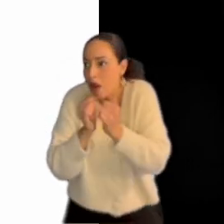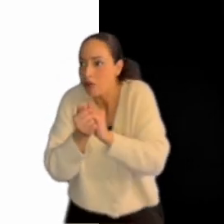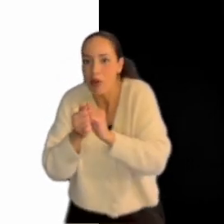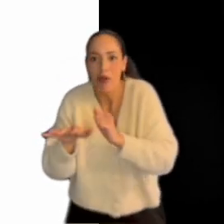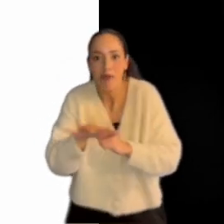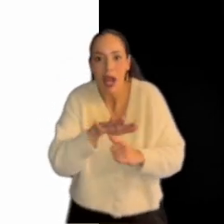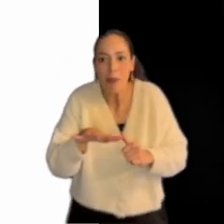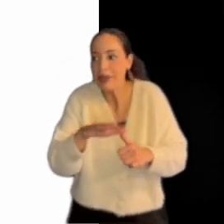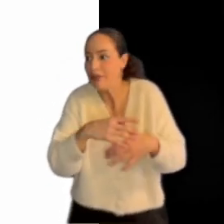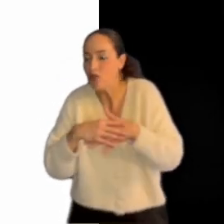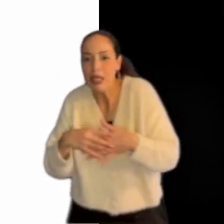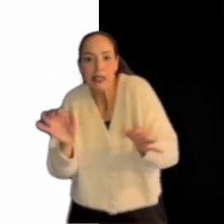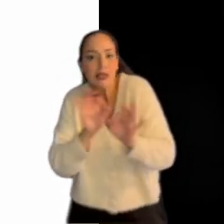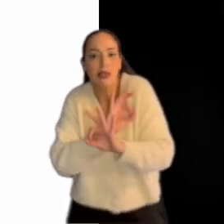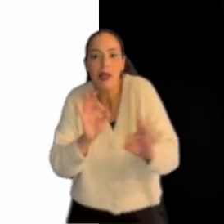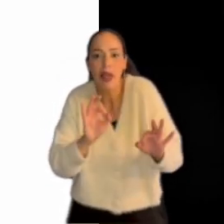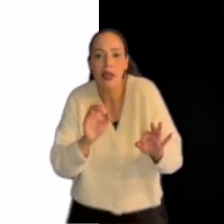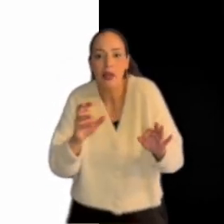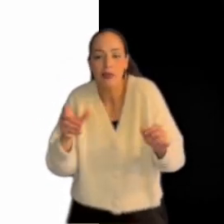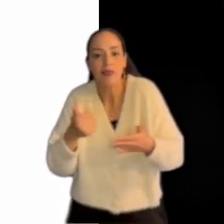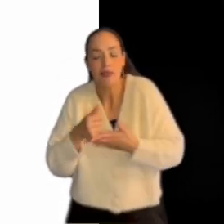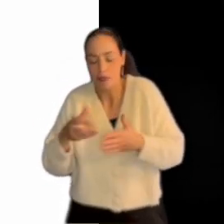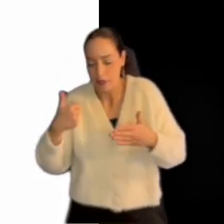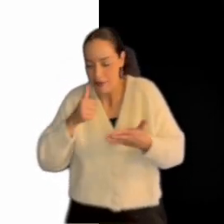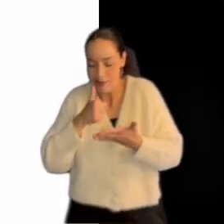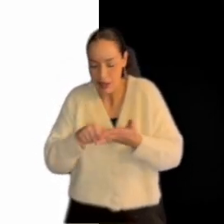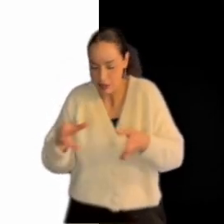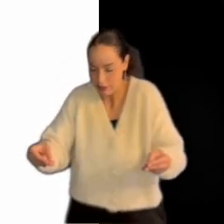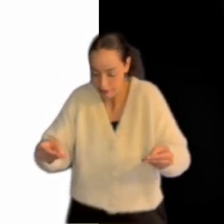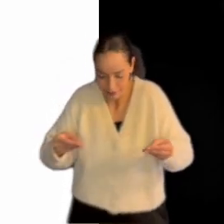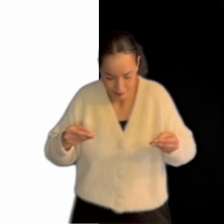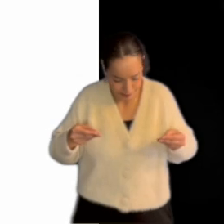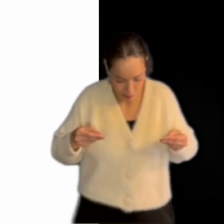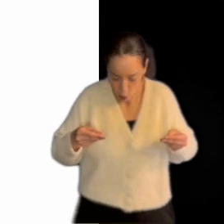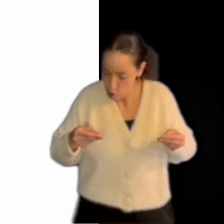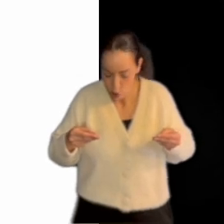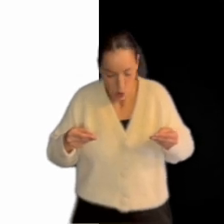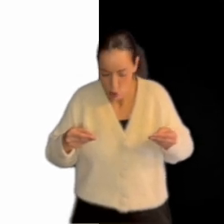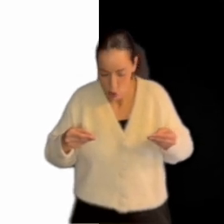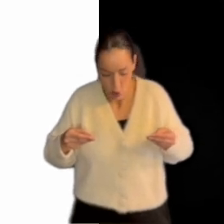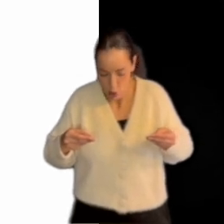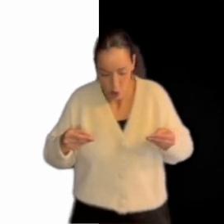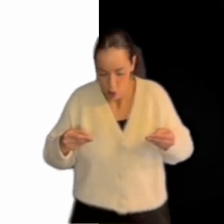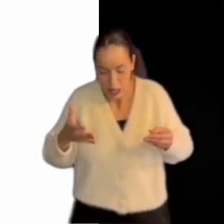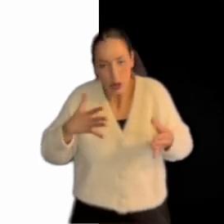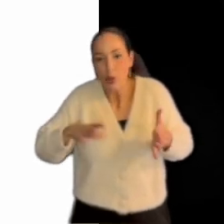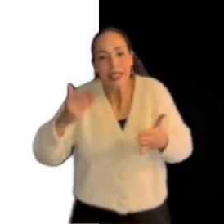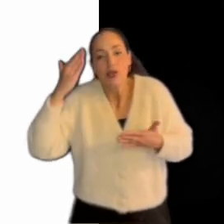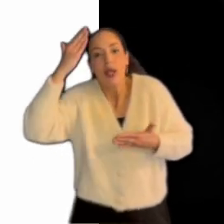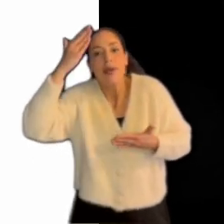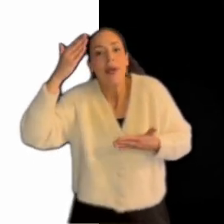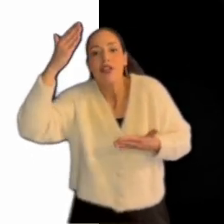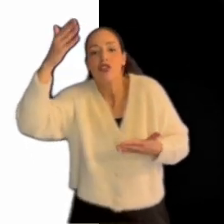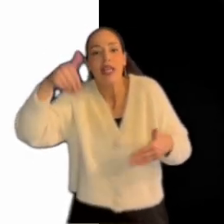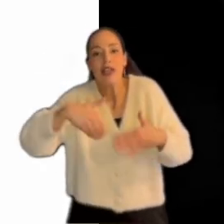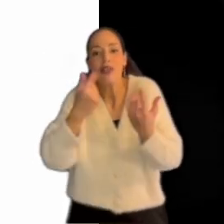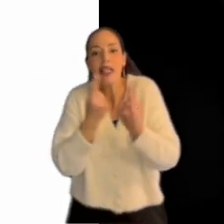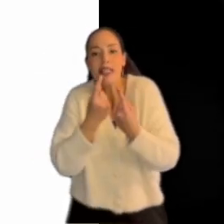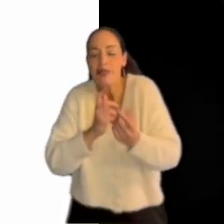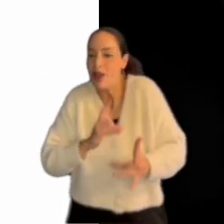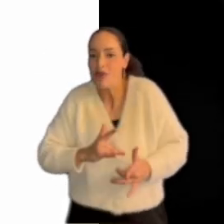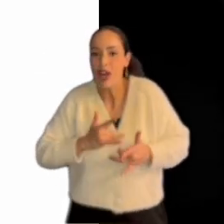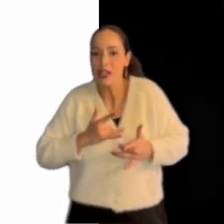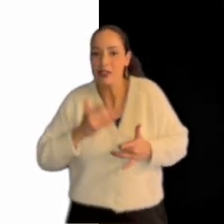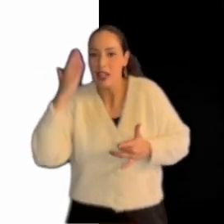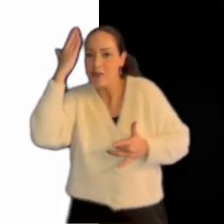As the recipient of this letter, I did not need to imagine any of these things. I felt them all. but I did imagine how this message would feel for someone